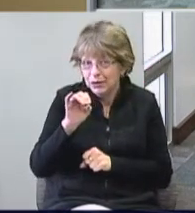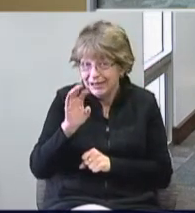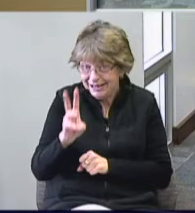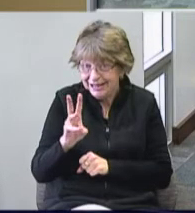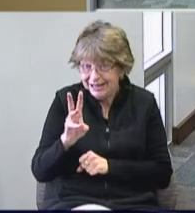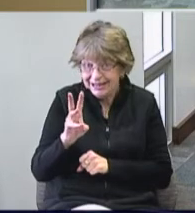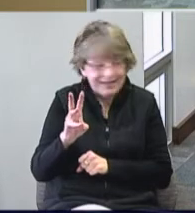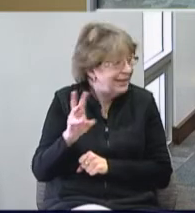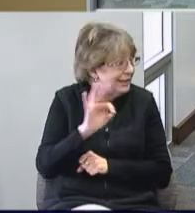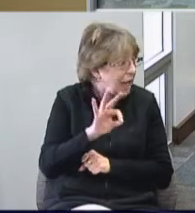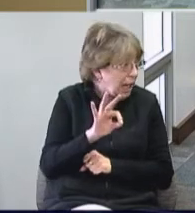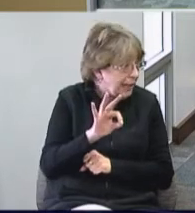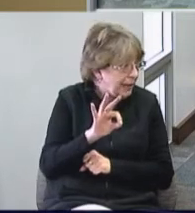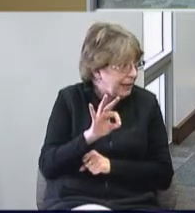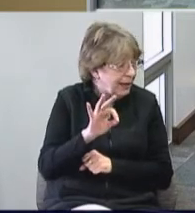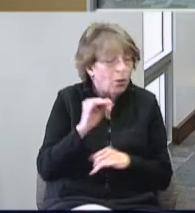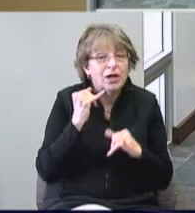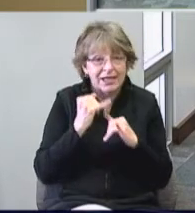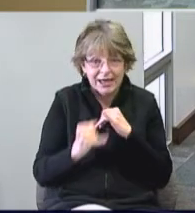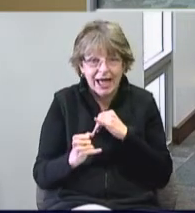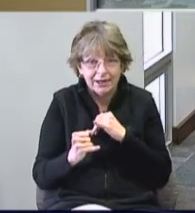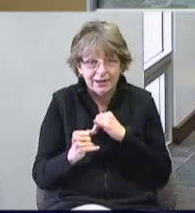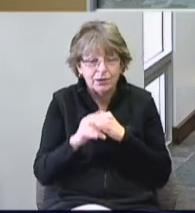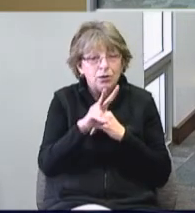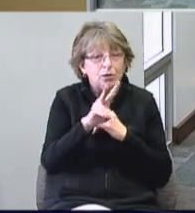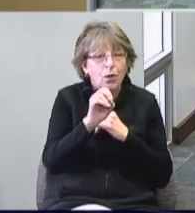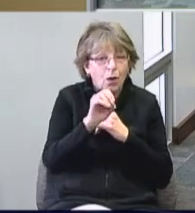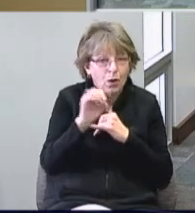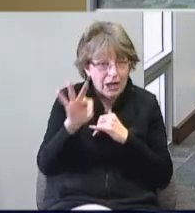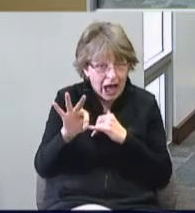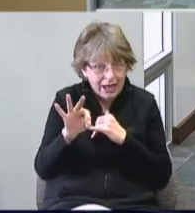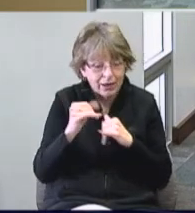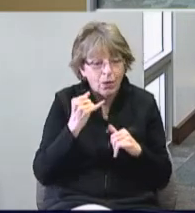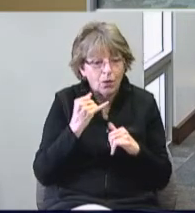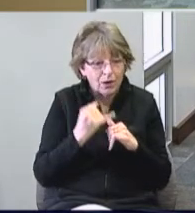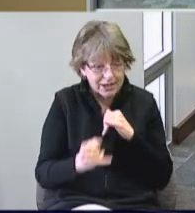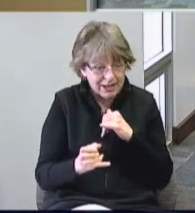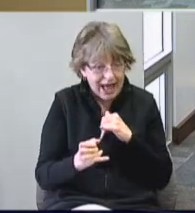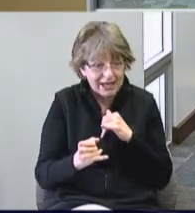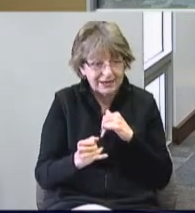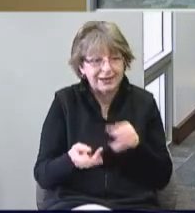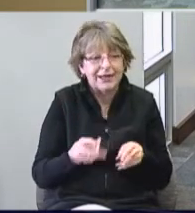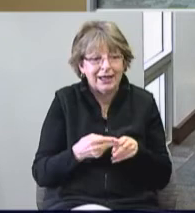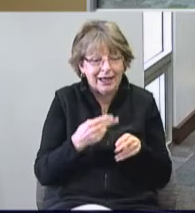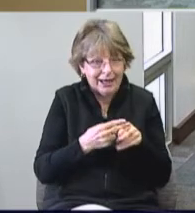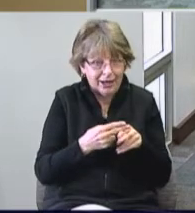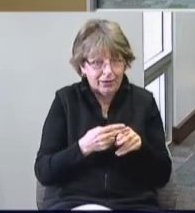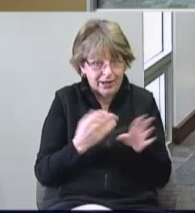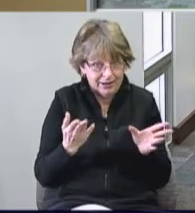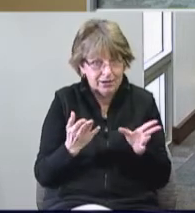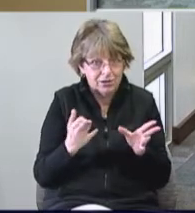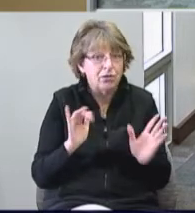6 209. years. It was the last rate increase. 209 was the last rate increase. Okay. 6 years. So then,